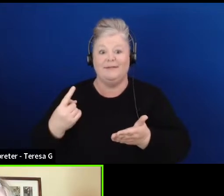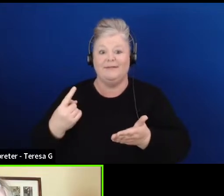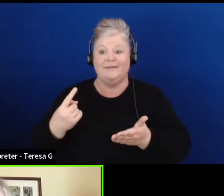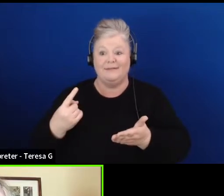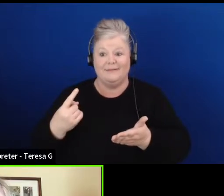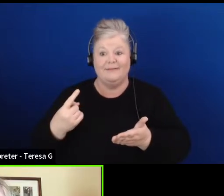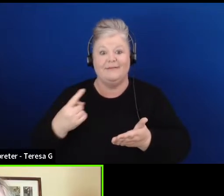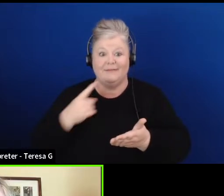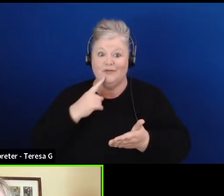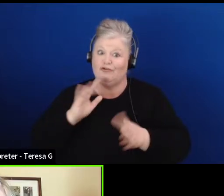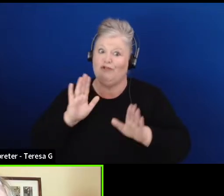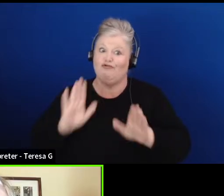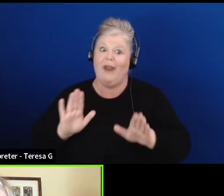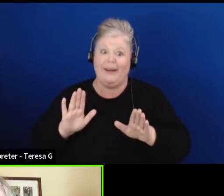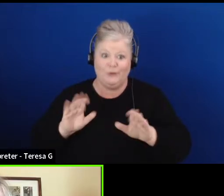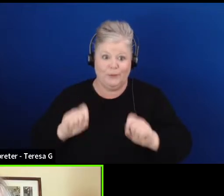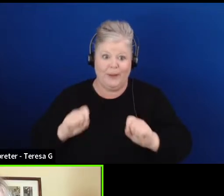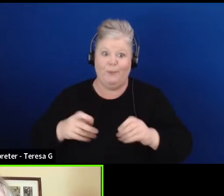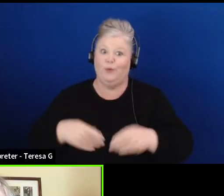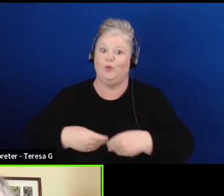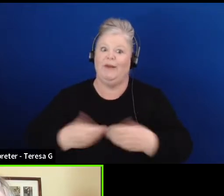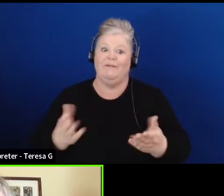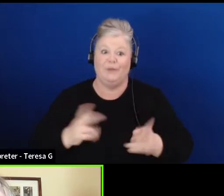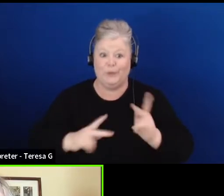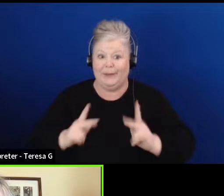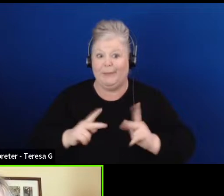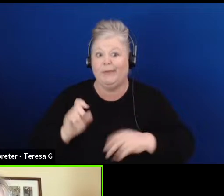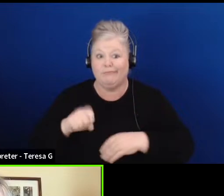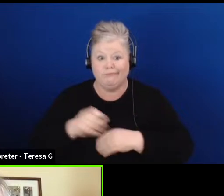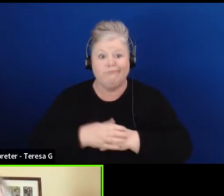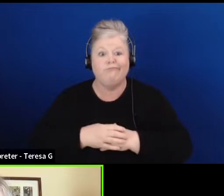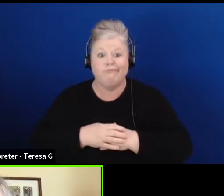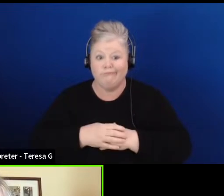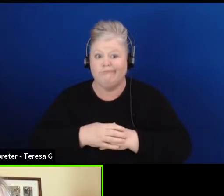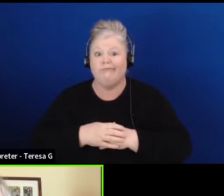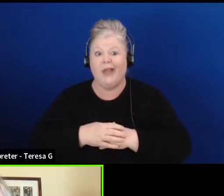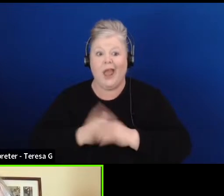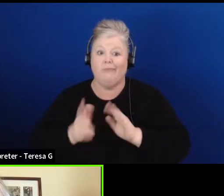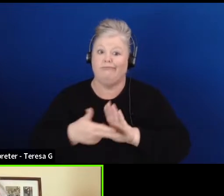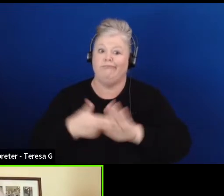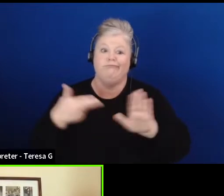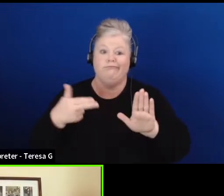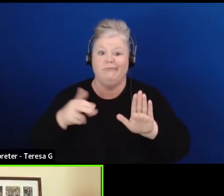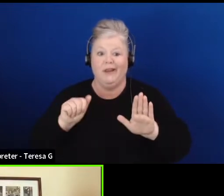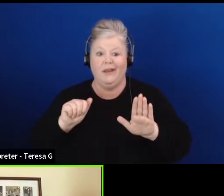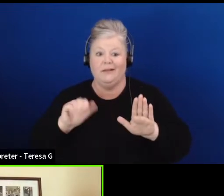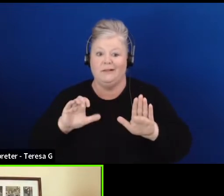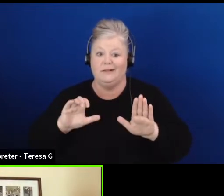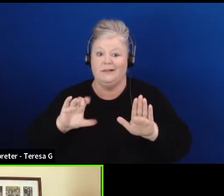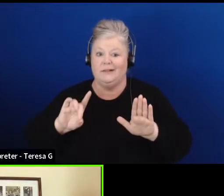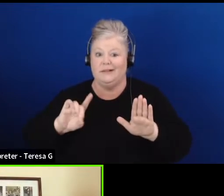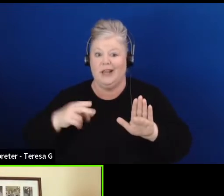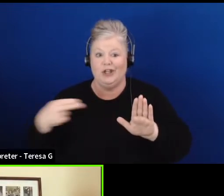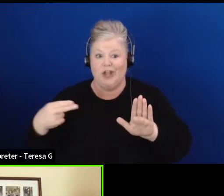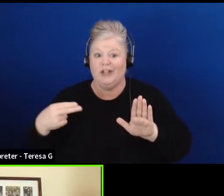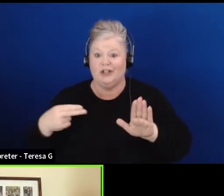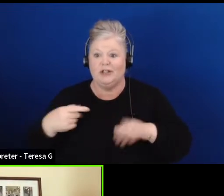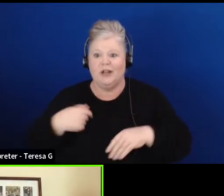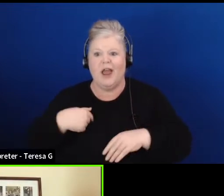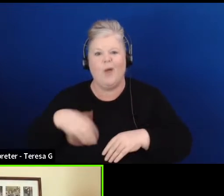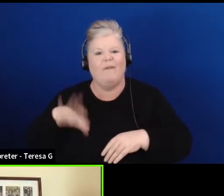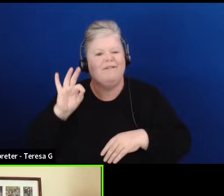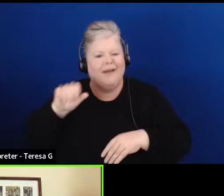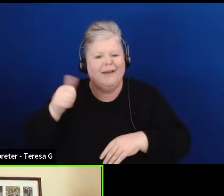piece to give out to people and to put like the Arizona Commission logo on it. I'll find another